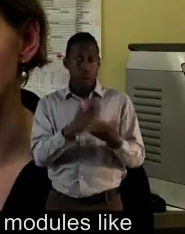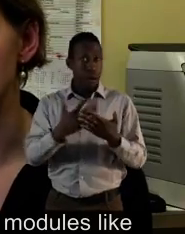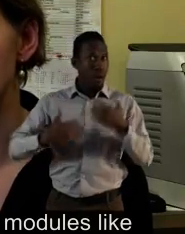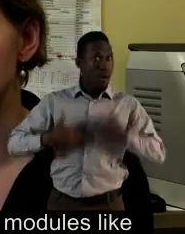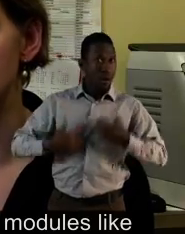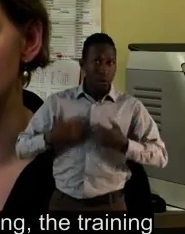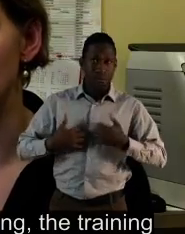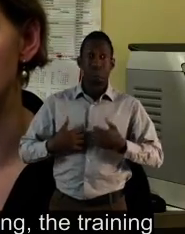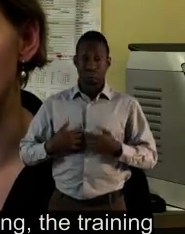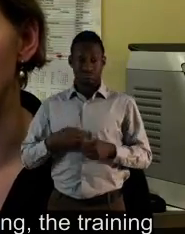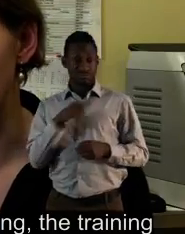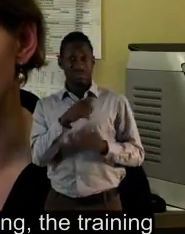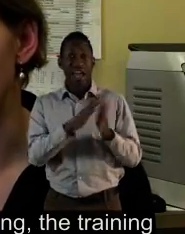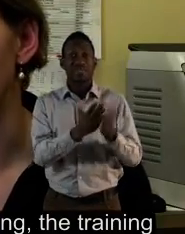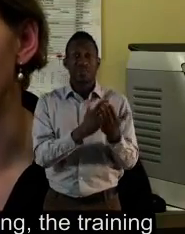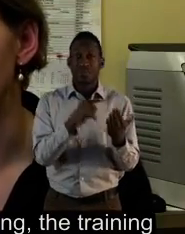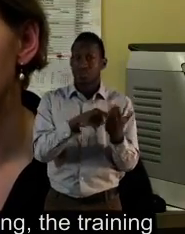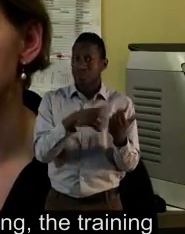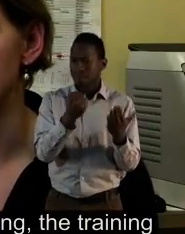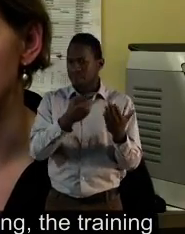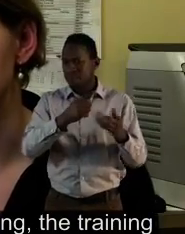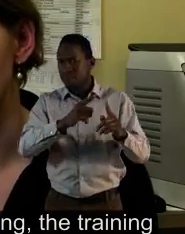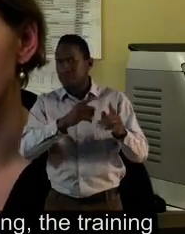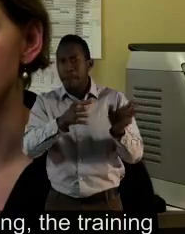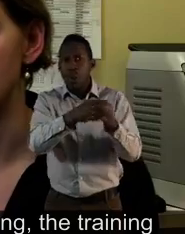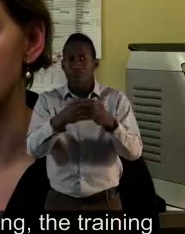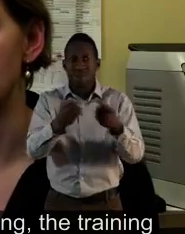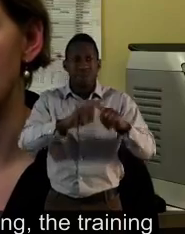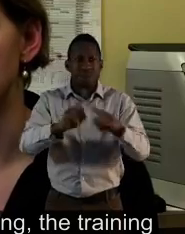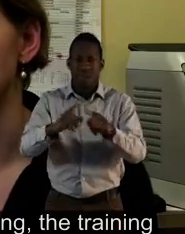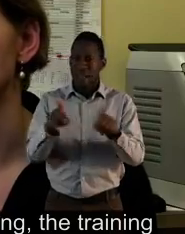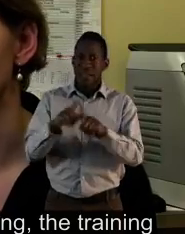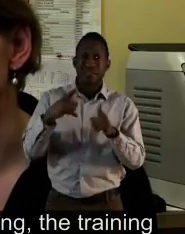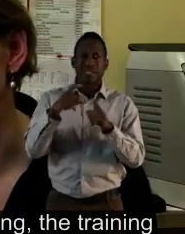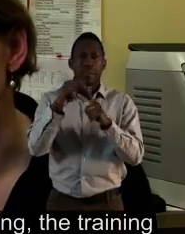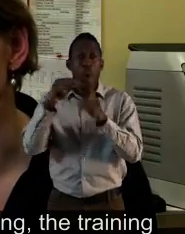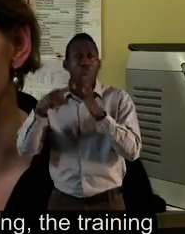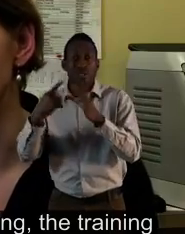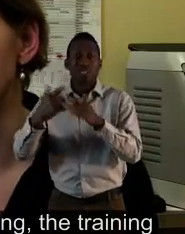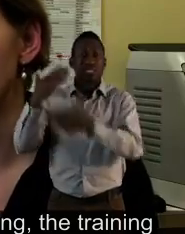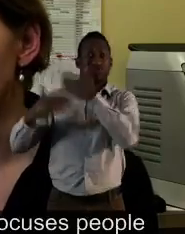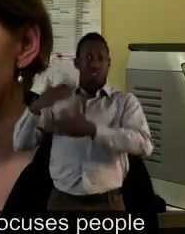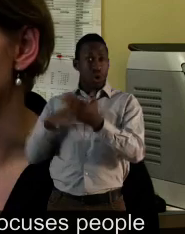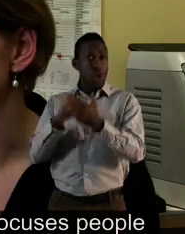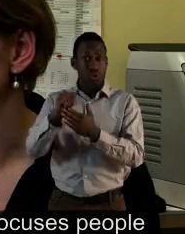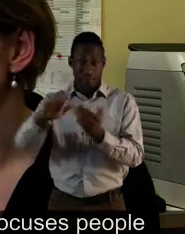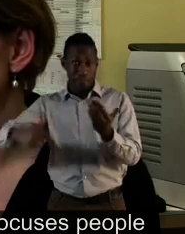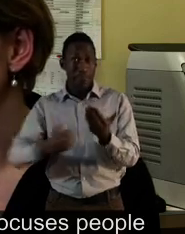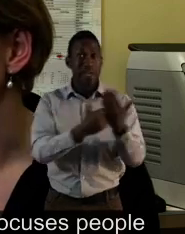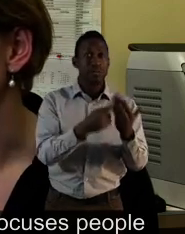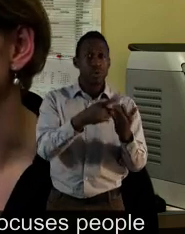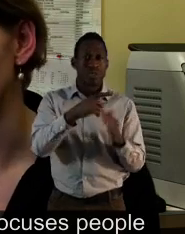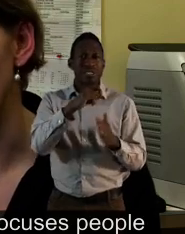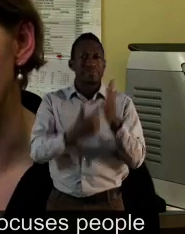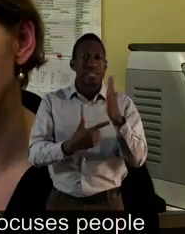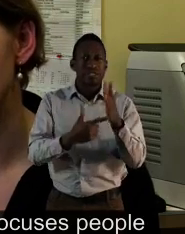People's Organisations, History and Culture, that backs up our disability training, the training that we have around the social model of disability. But it just added